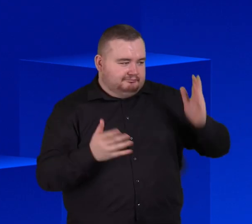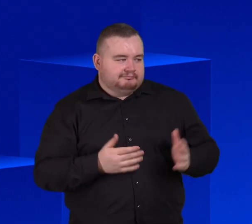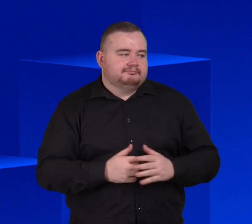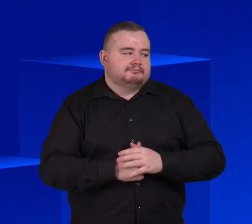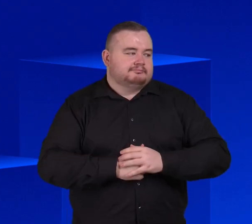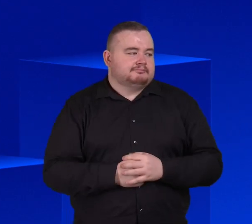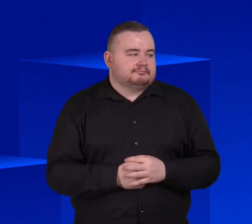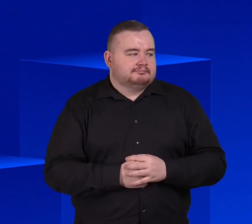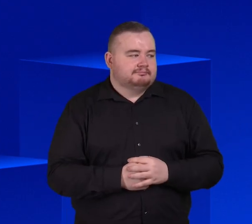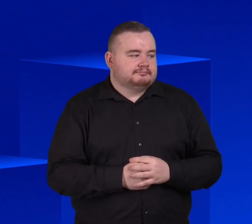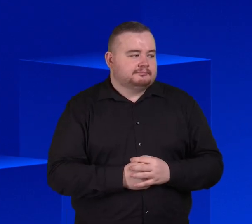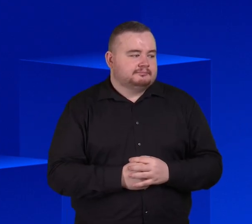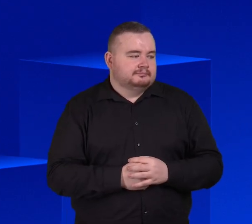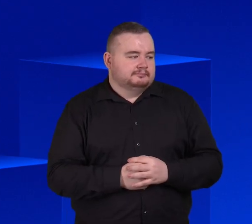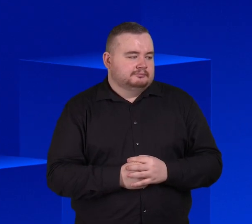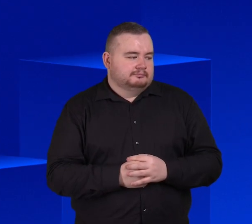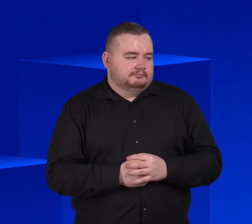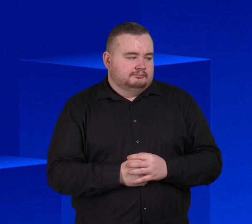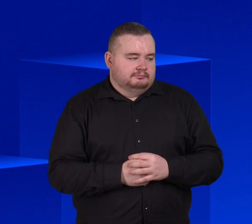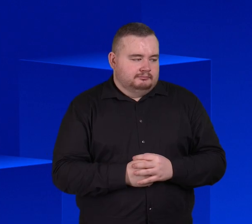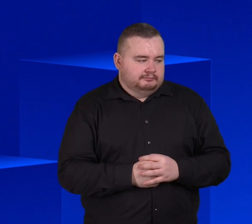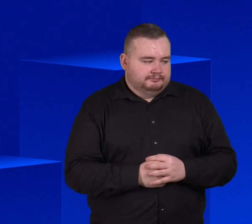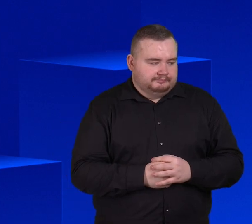Oh, thanks. Thanks for ITI.